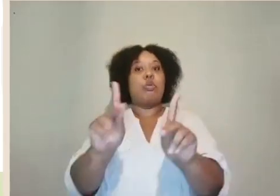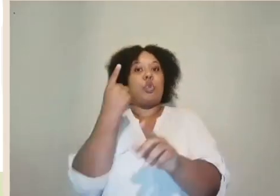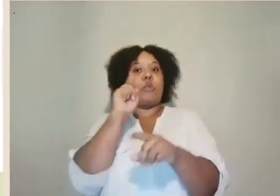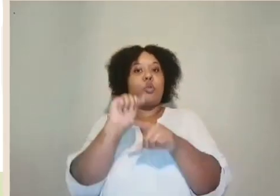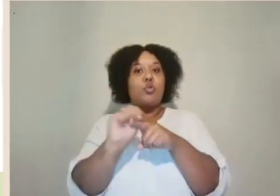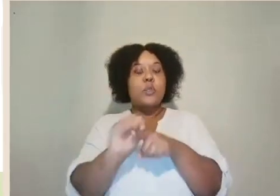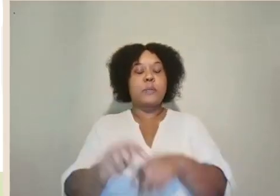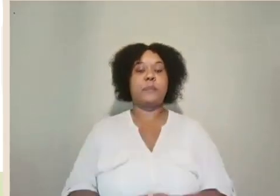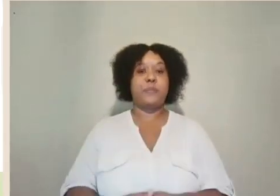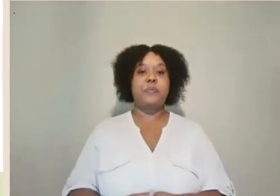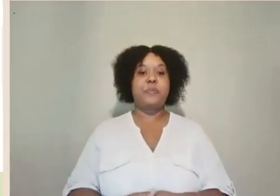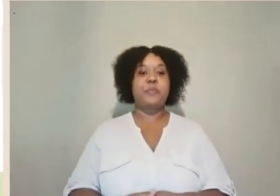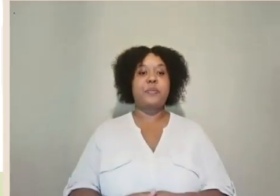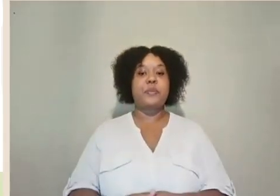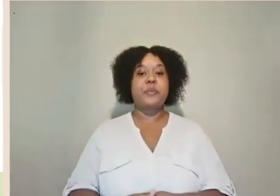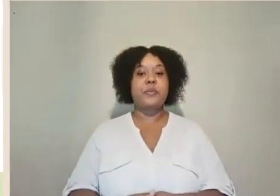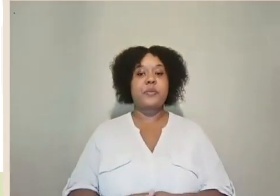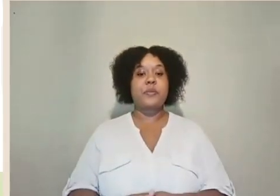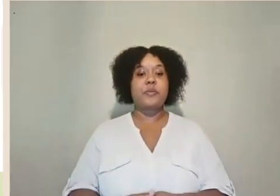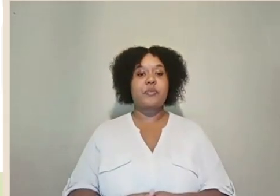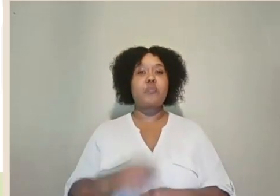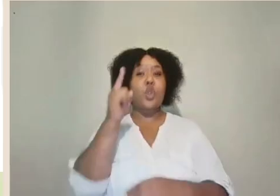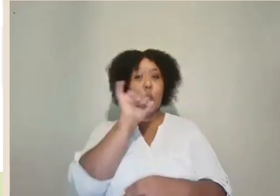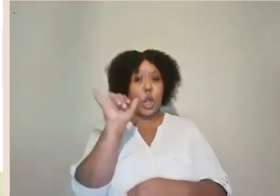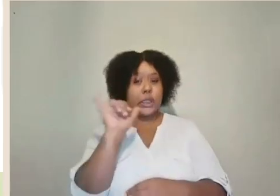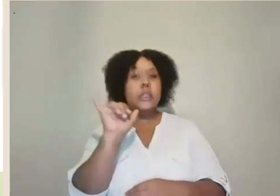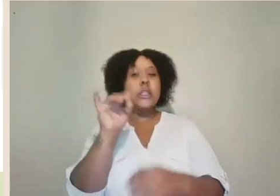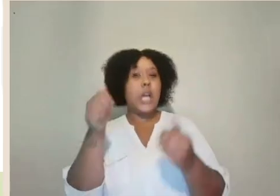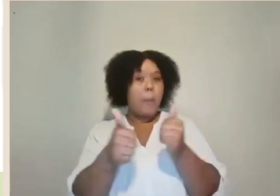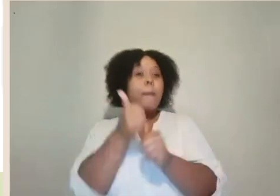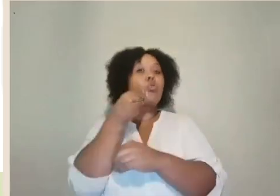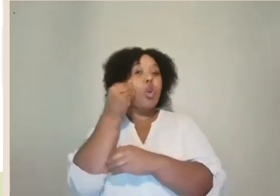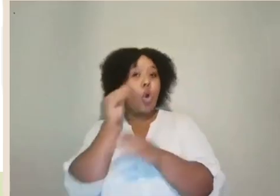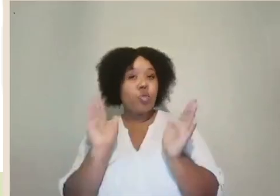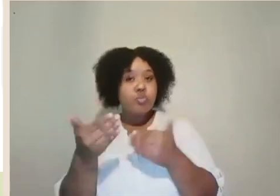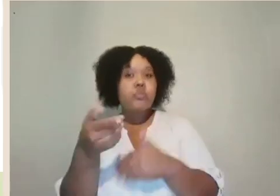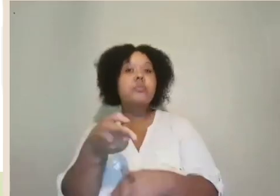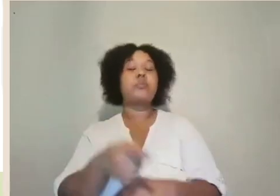All right, let's see how our responses are coming in here. Looks like we got a lot for homeroom.